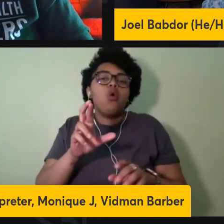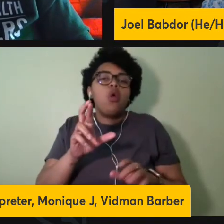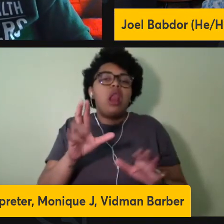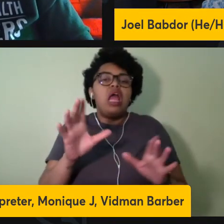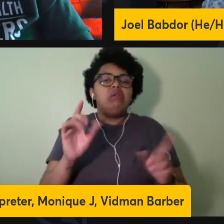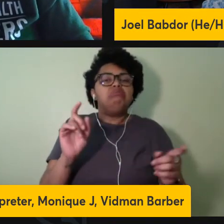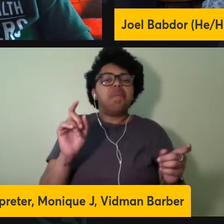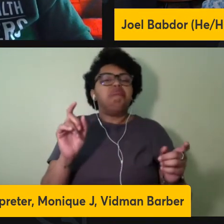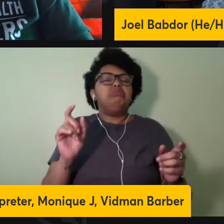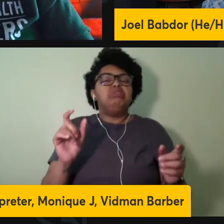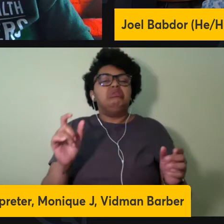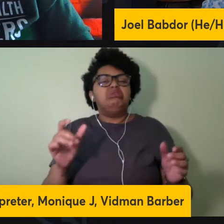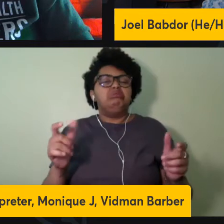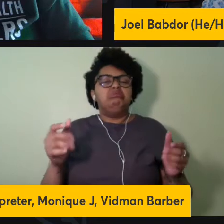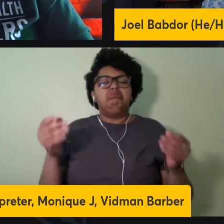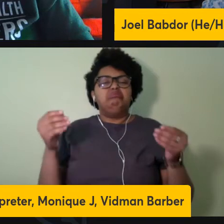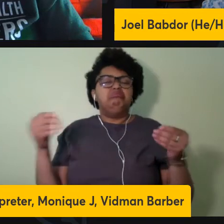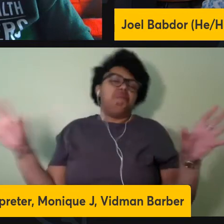time.